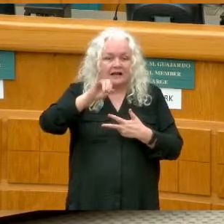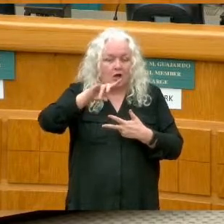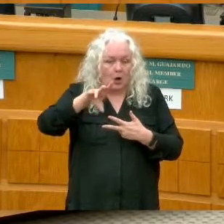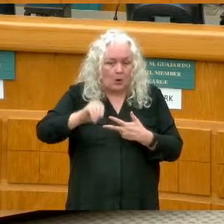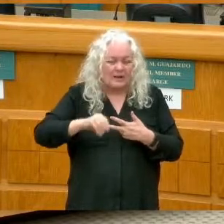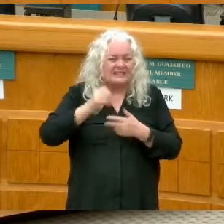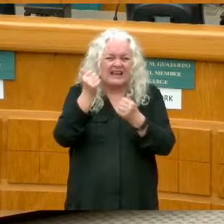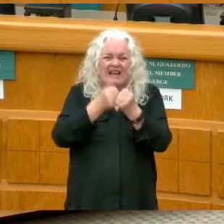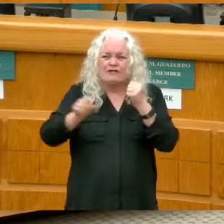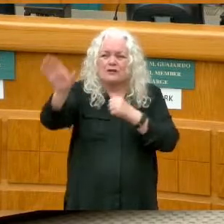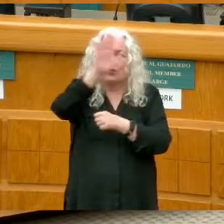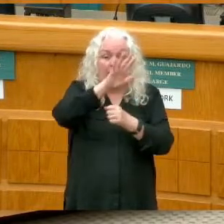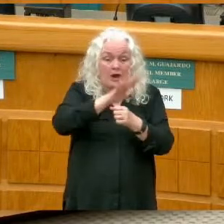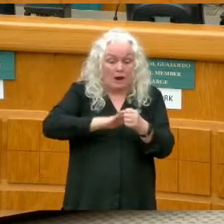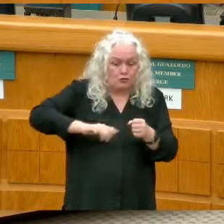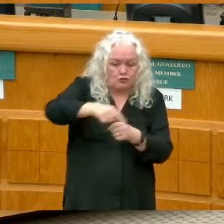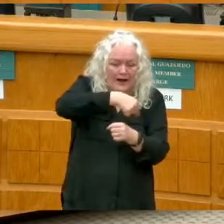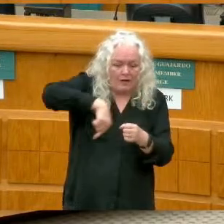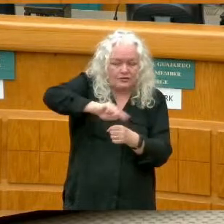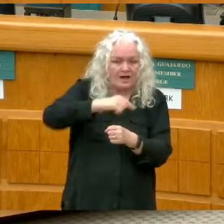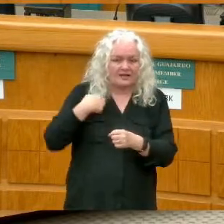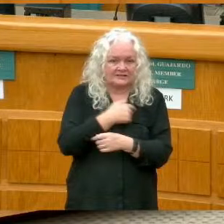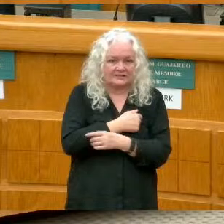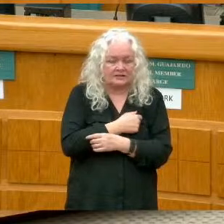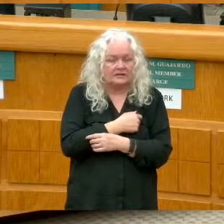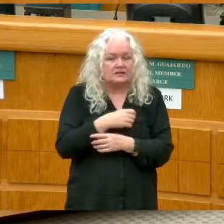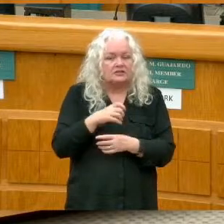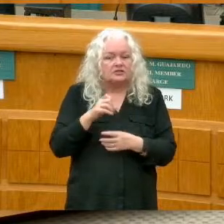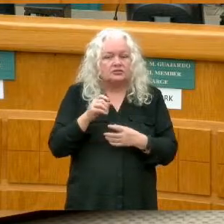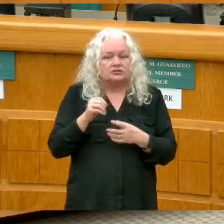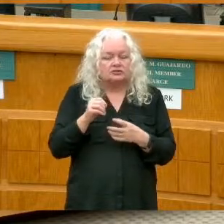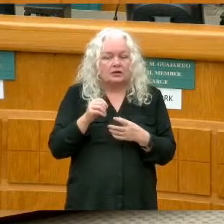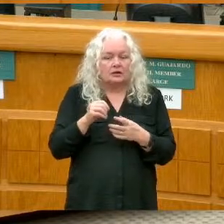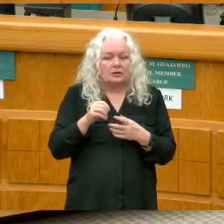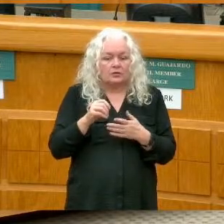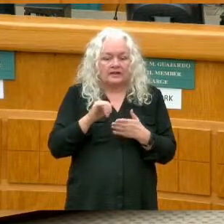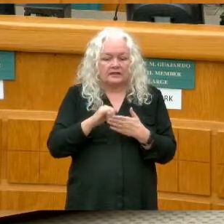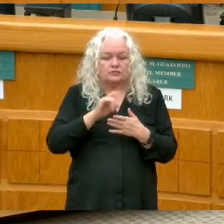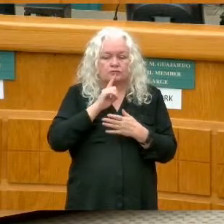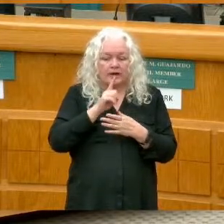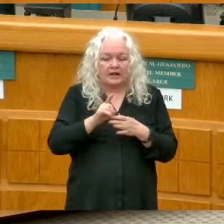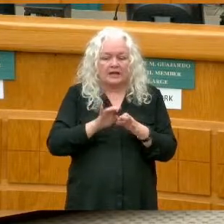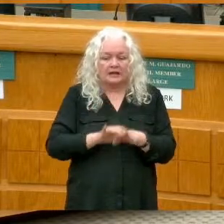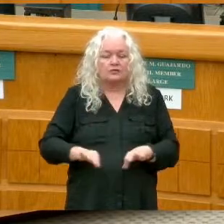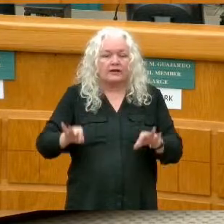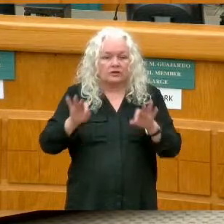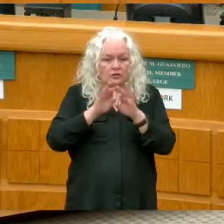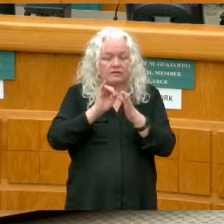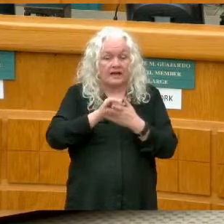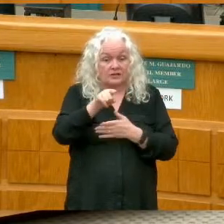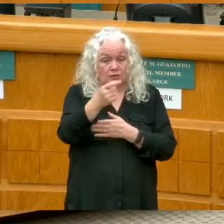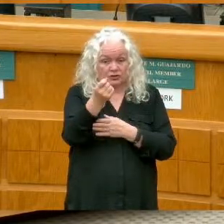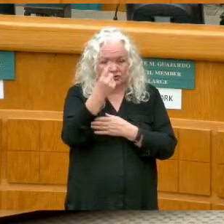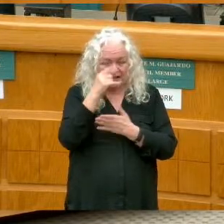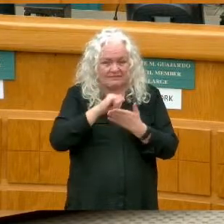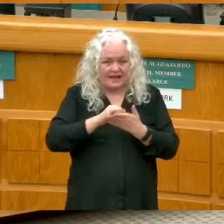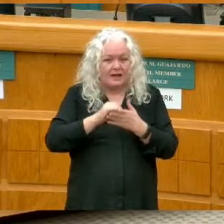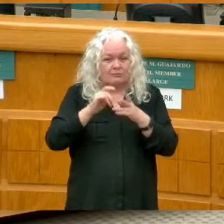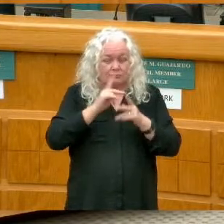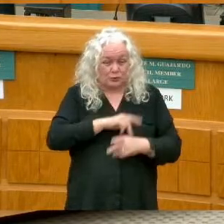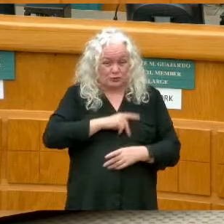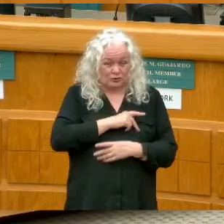It's everywhere around us. And so it's critical that we understand that if you want that